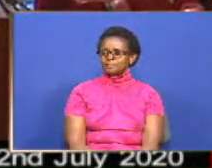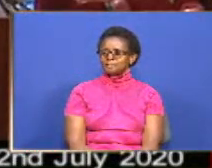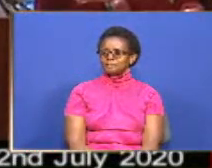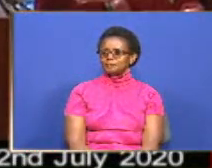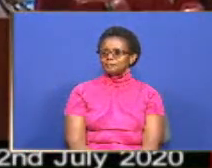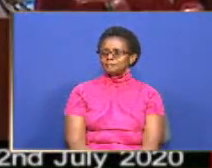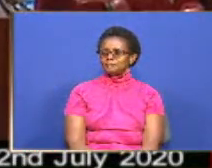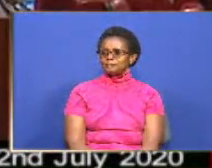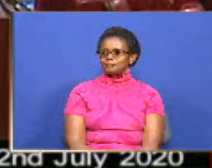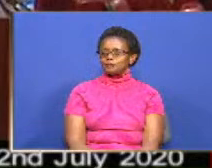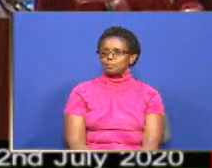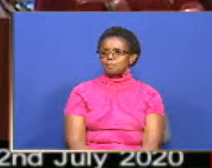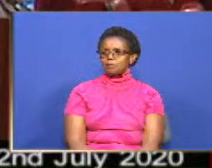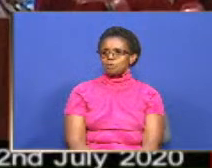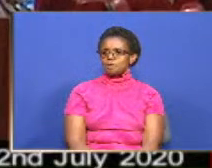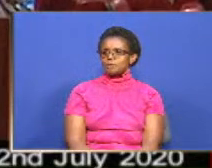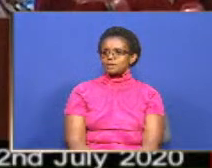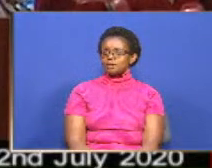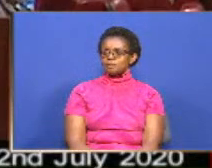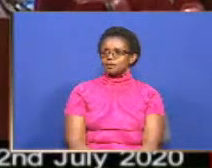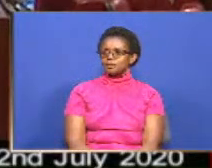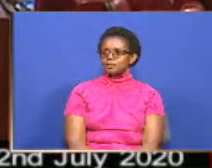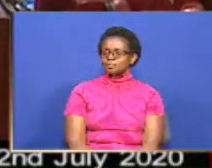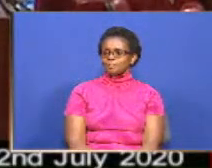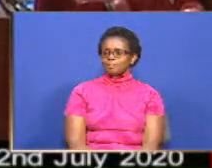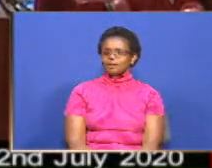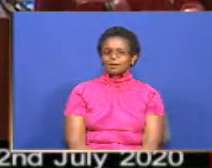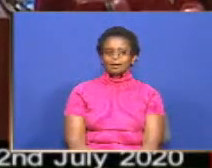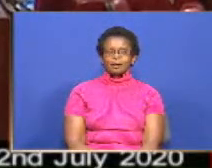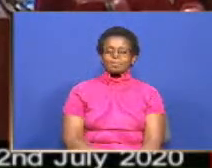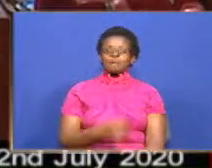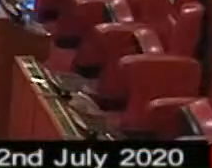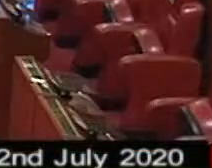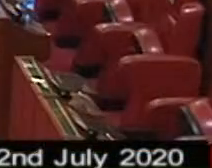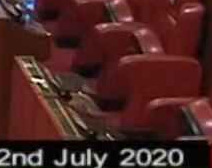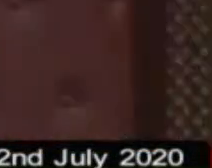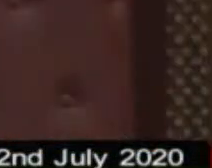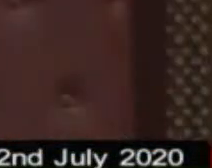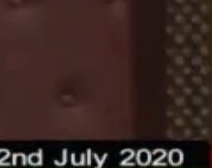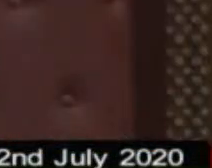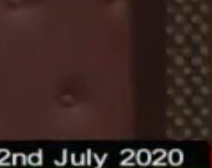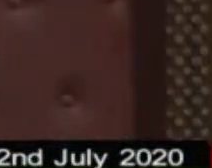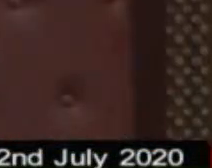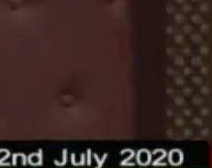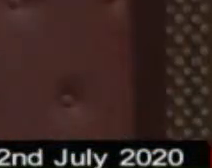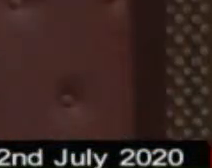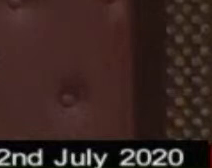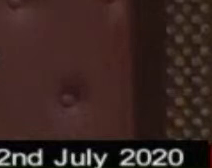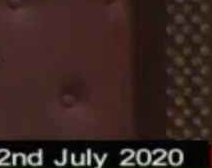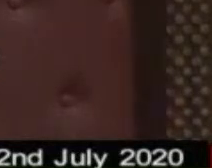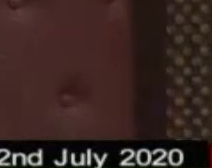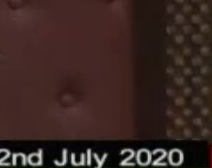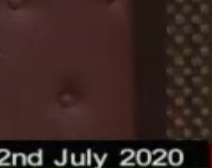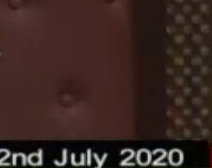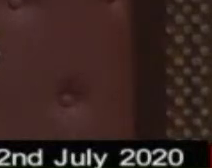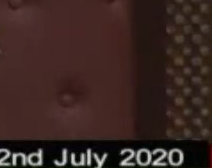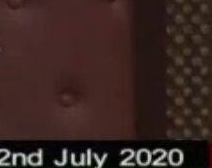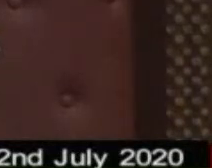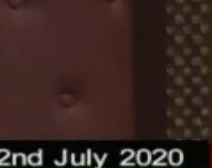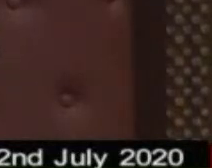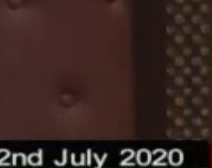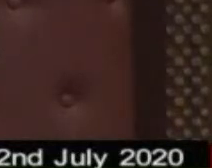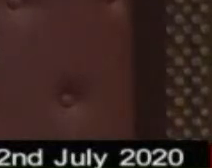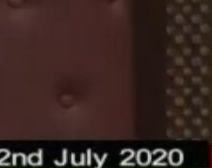Honorable members, I go on to propose a question, which is that the Refugees Bill, National Assembly Bill